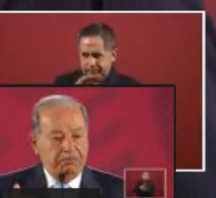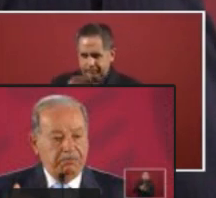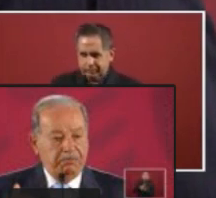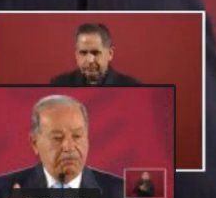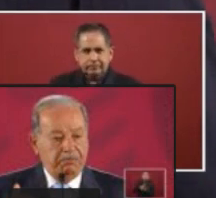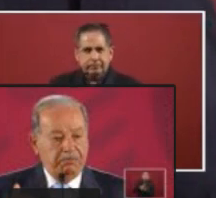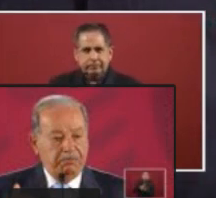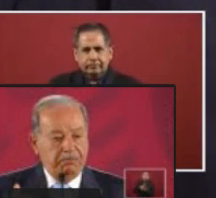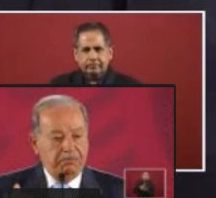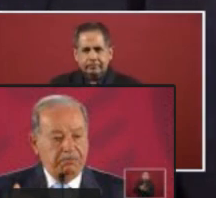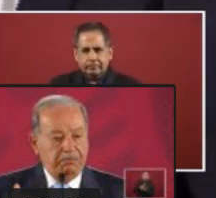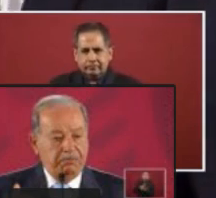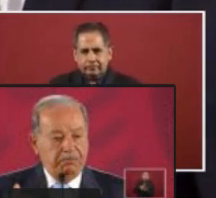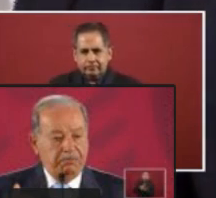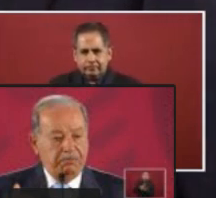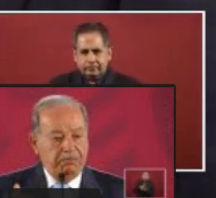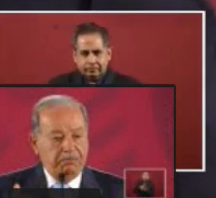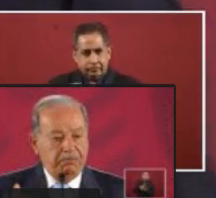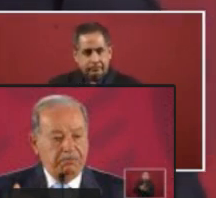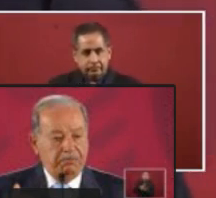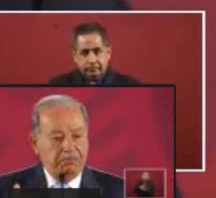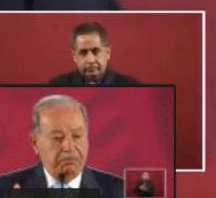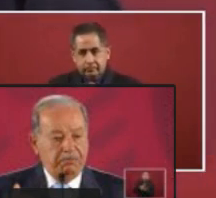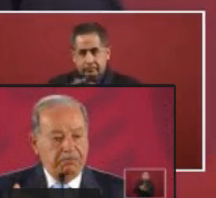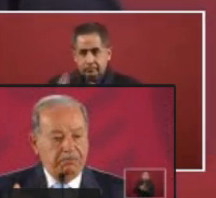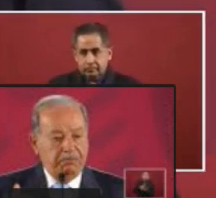From 77 to what?